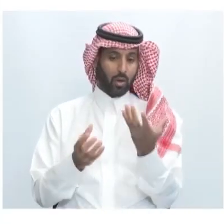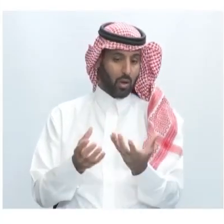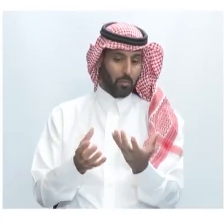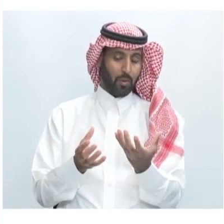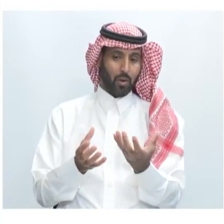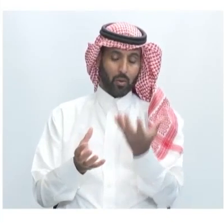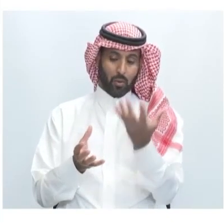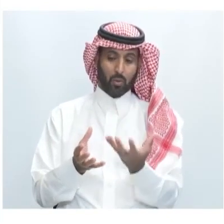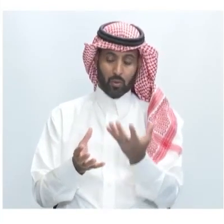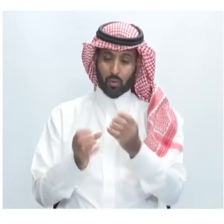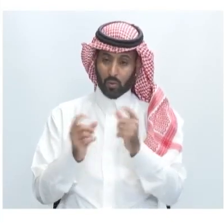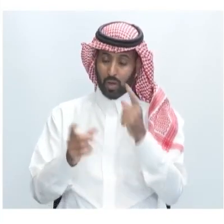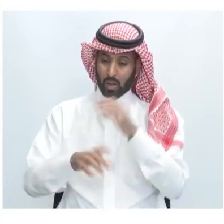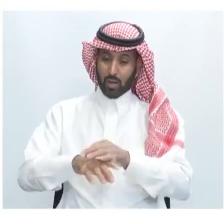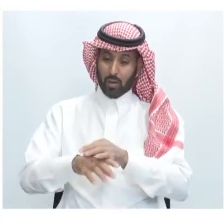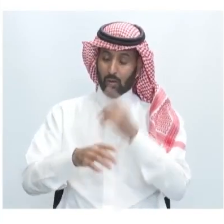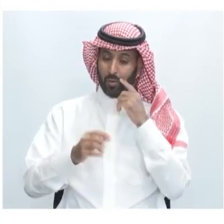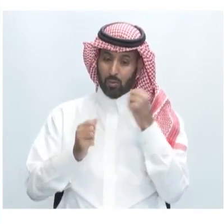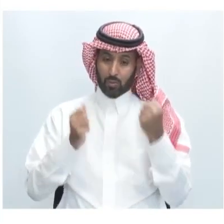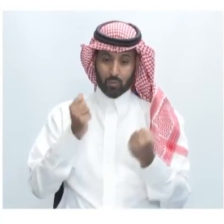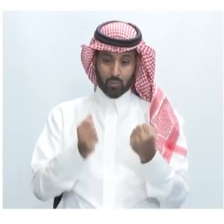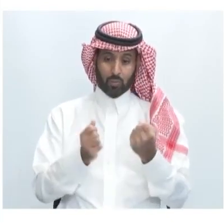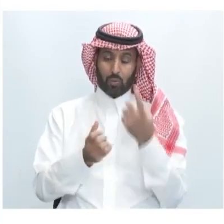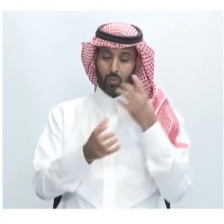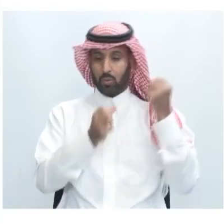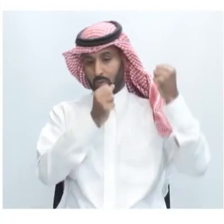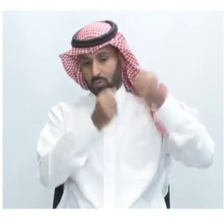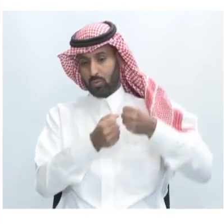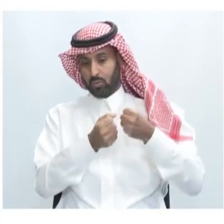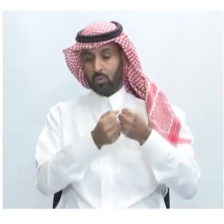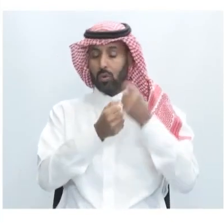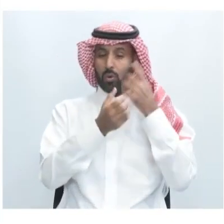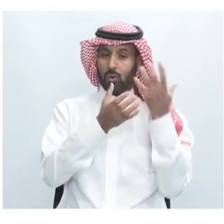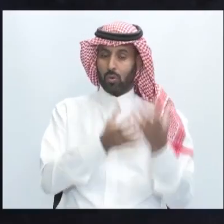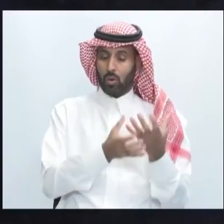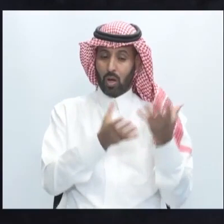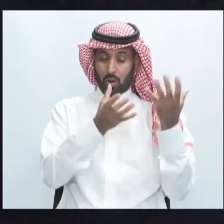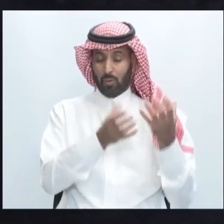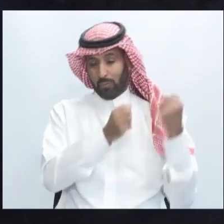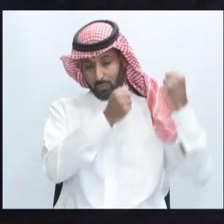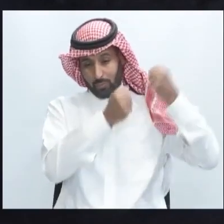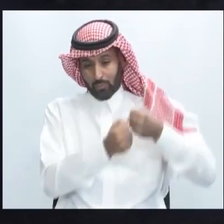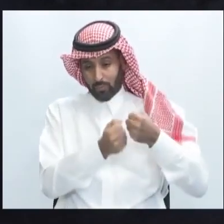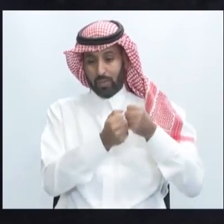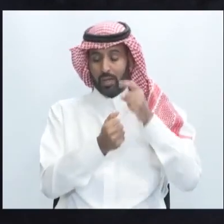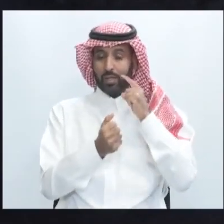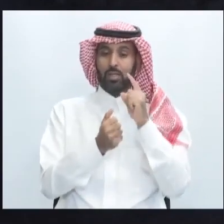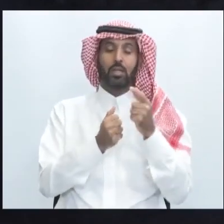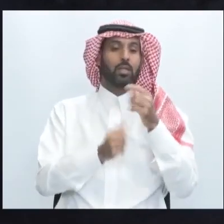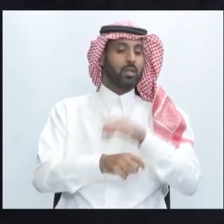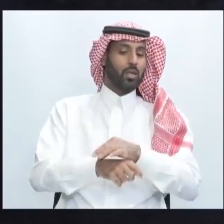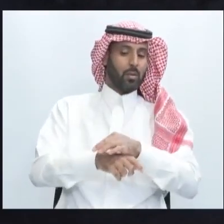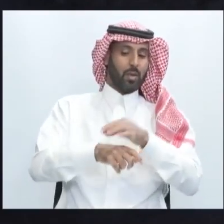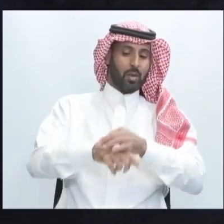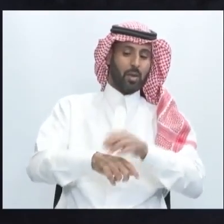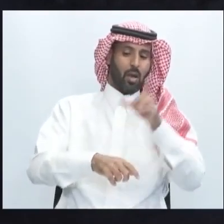something that a person or a vehicle can carry. So the word load means the amount of something that